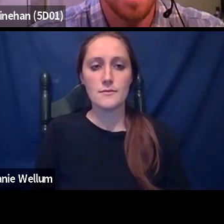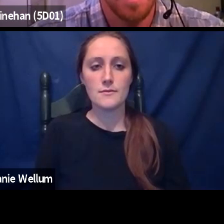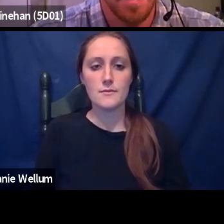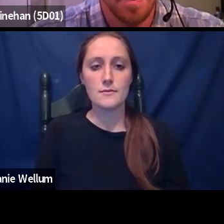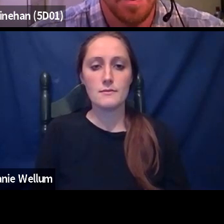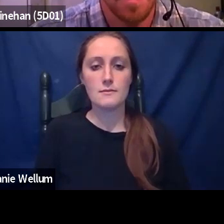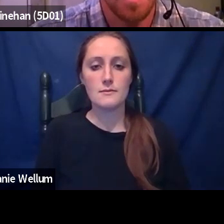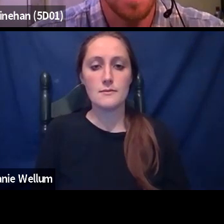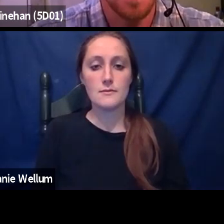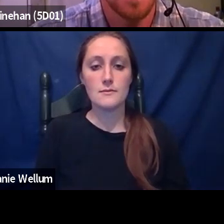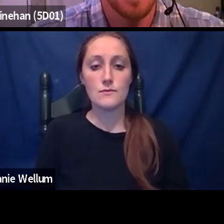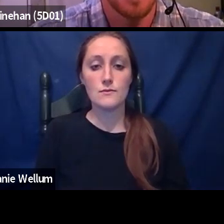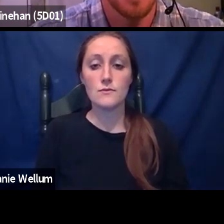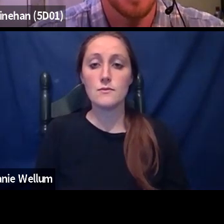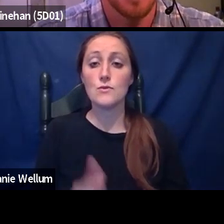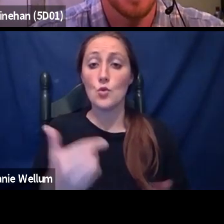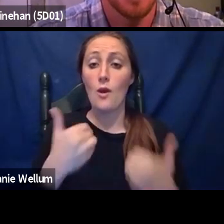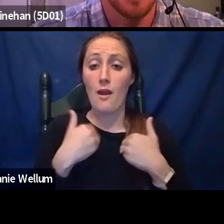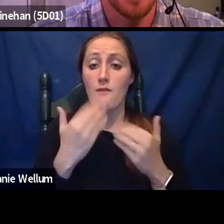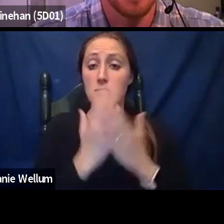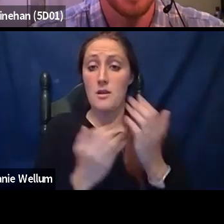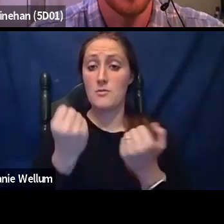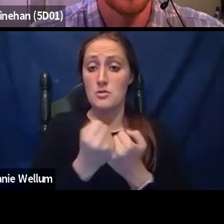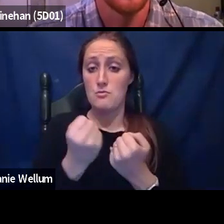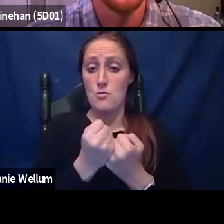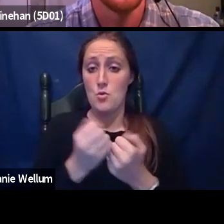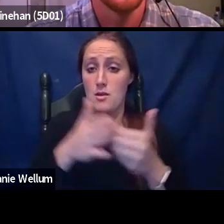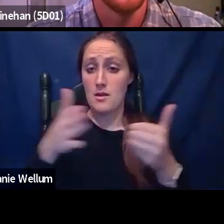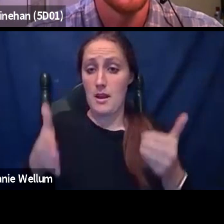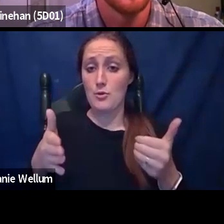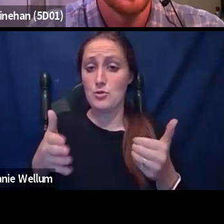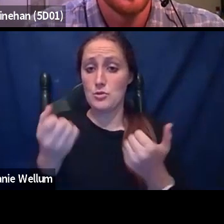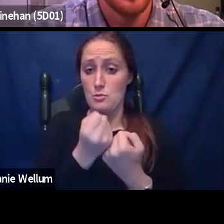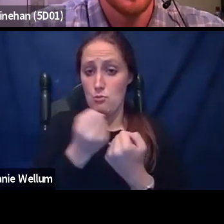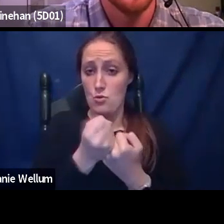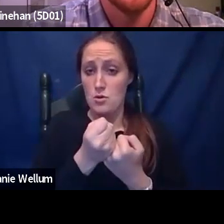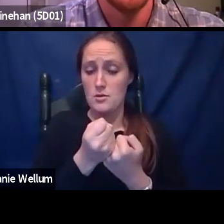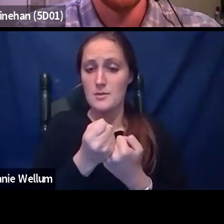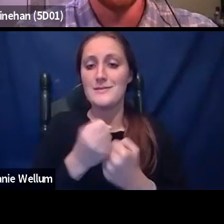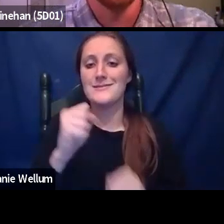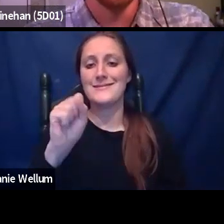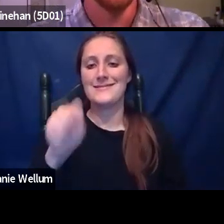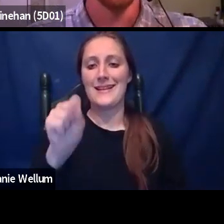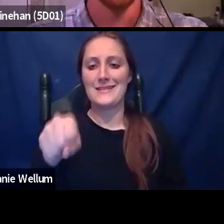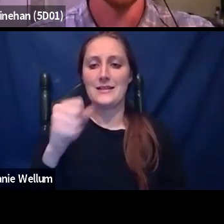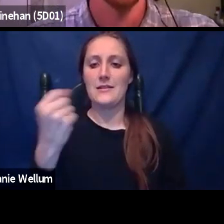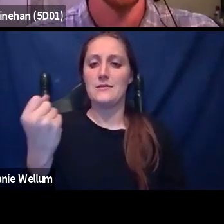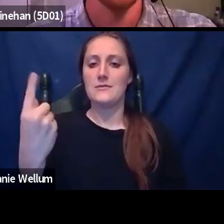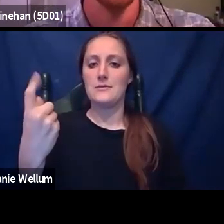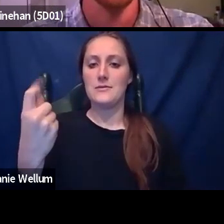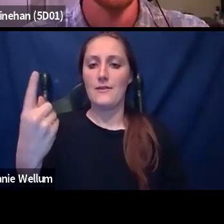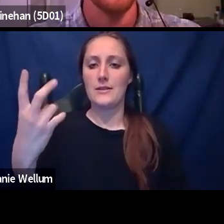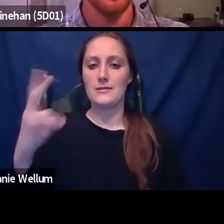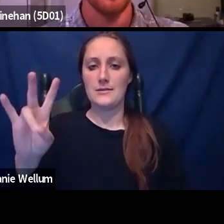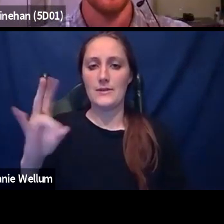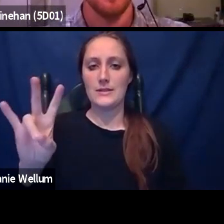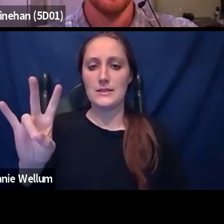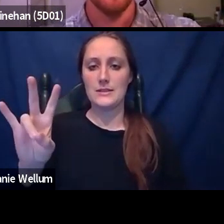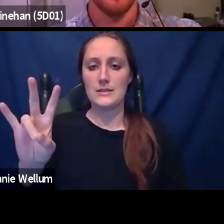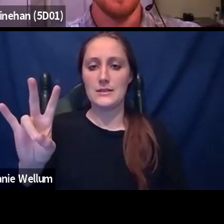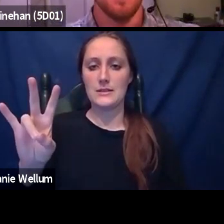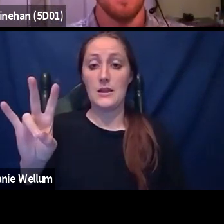You have some support for some neighbors, is that correct, Brandon? Yes, the neighbors at 1117. I guess they would